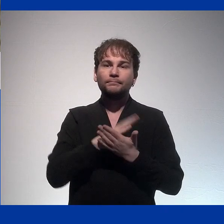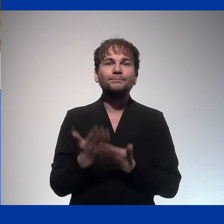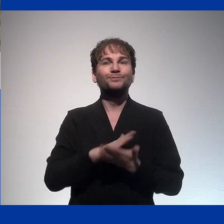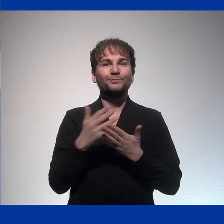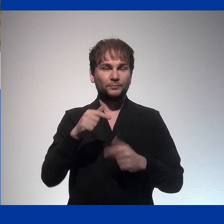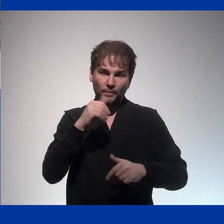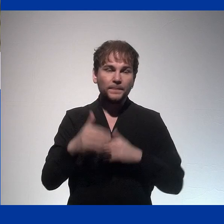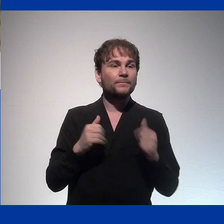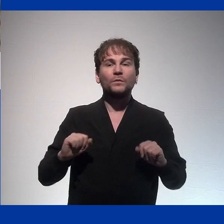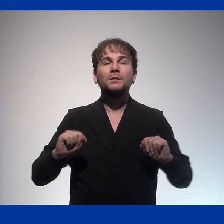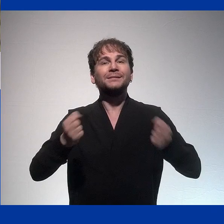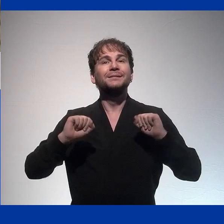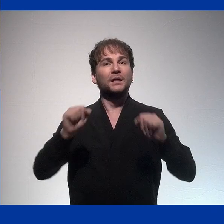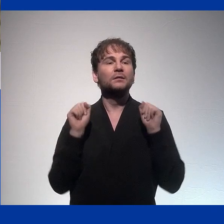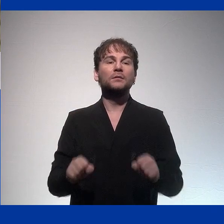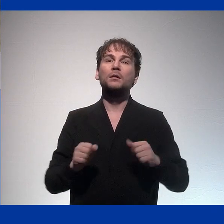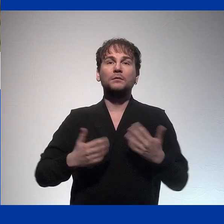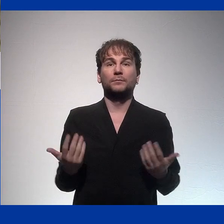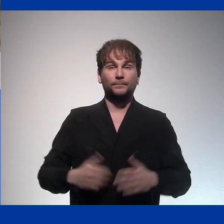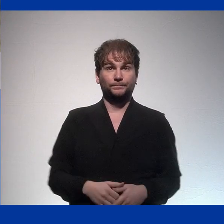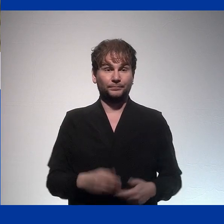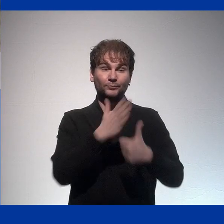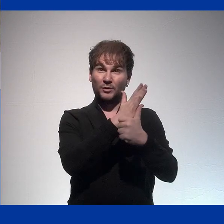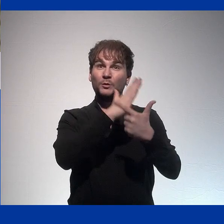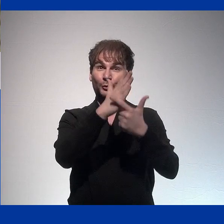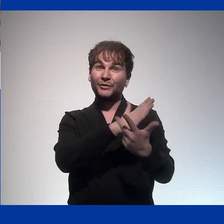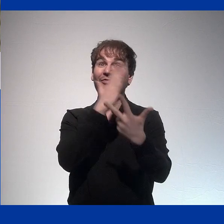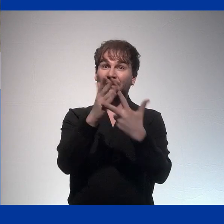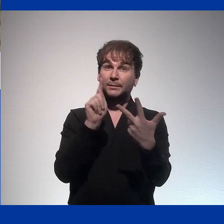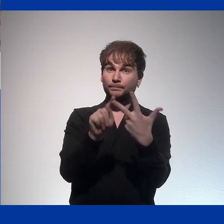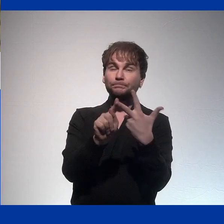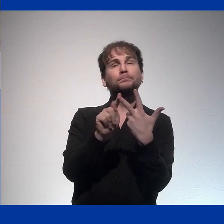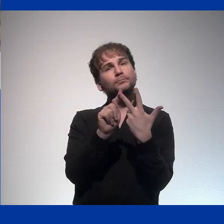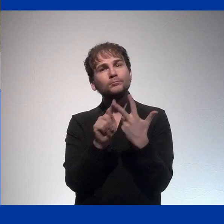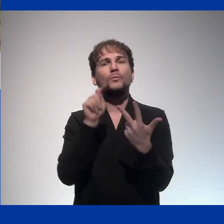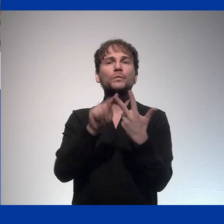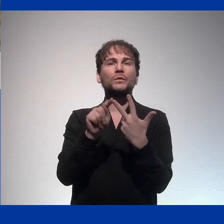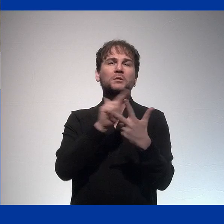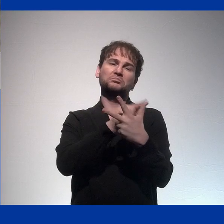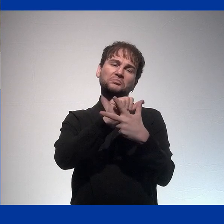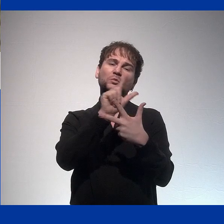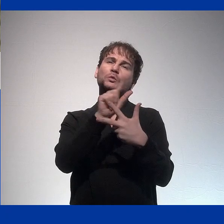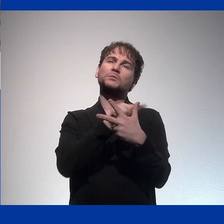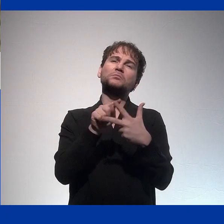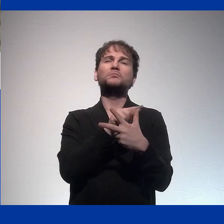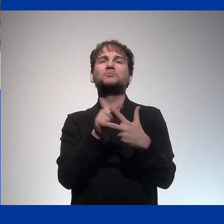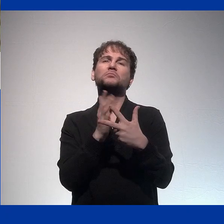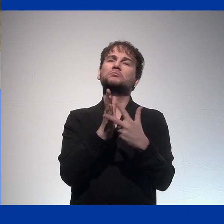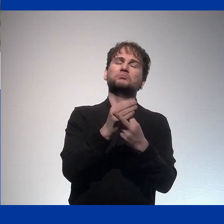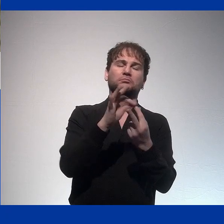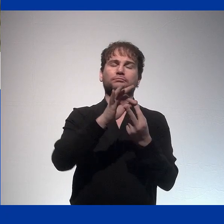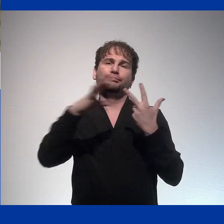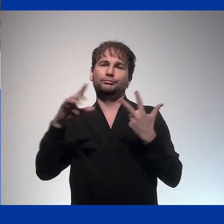the previous is promotion and recognition of the Bonn process. So I do believe that Bonn process will